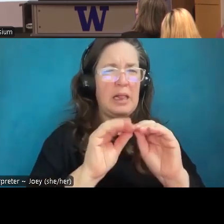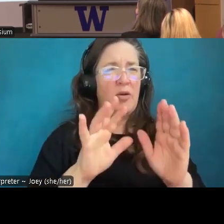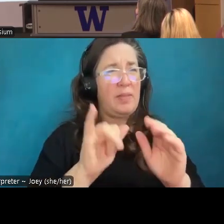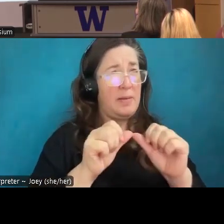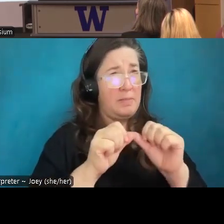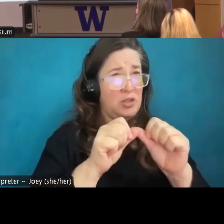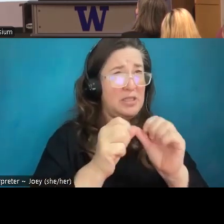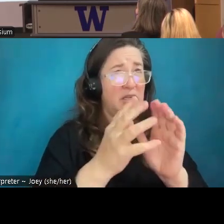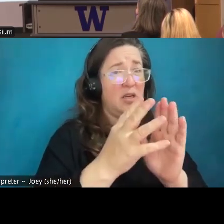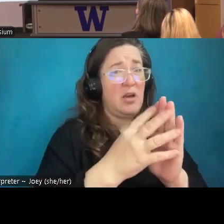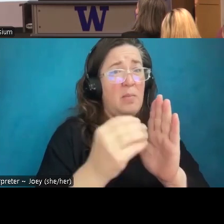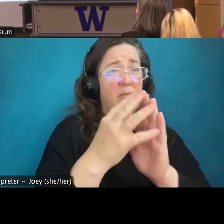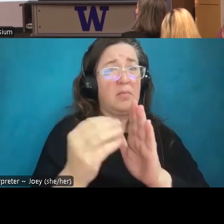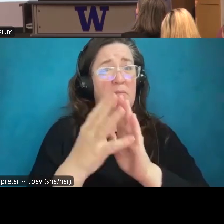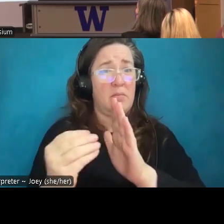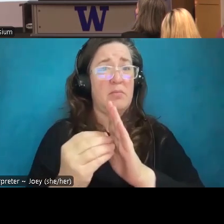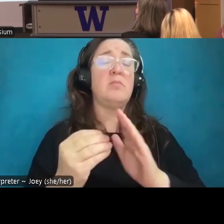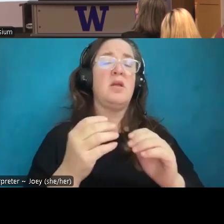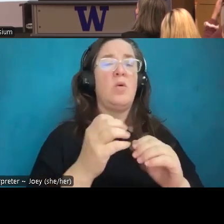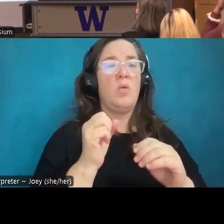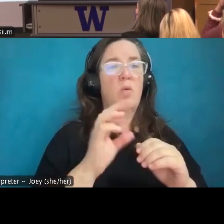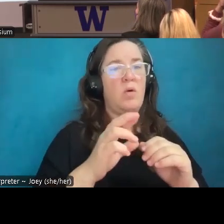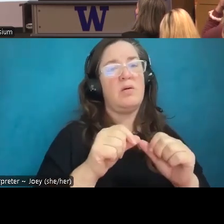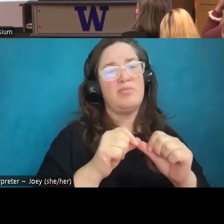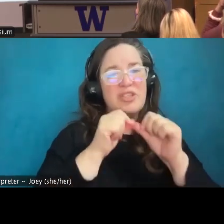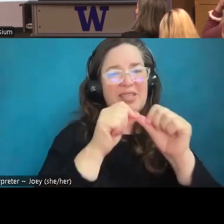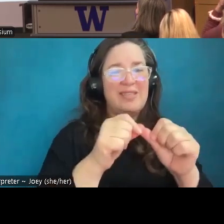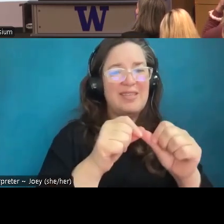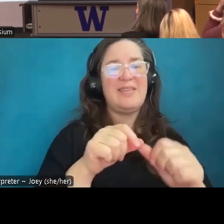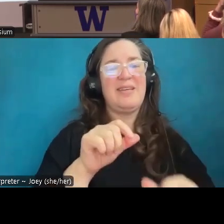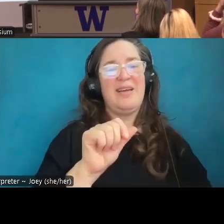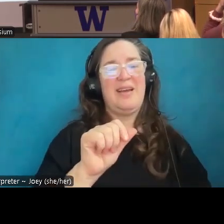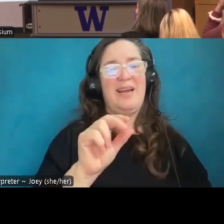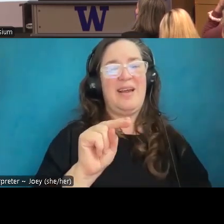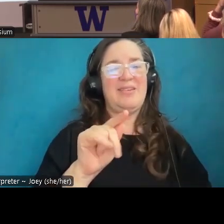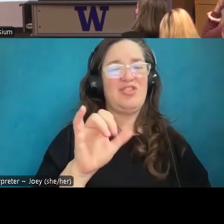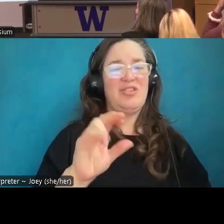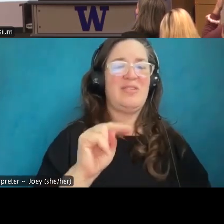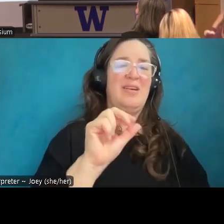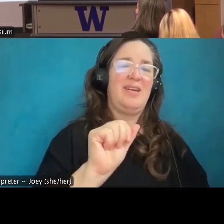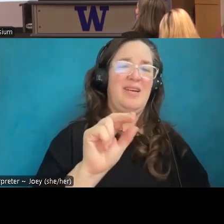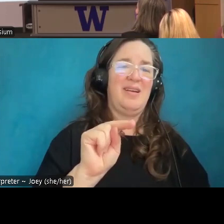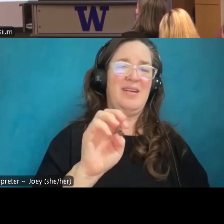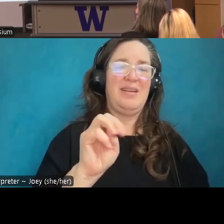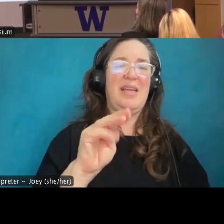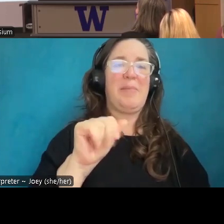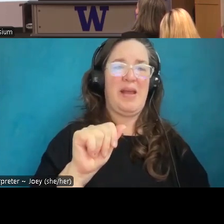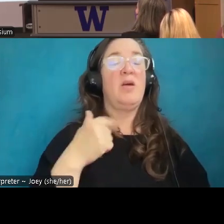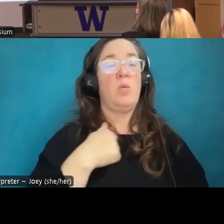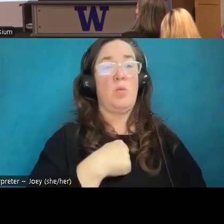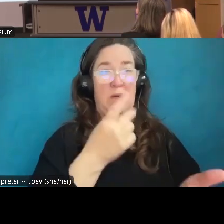persistent antigenemia. But we do see immune responses in relation to this. So we see